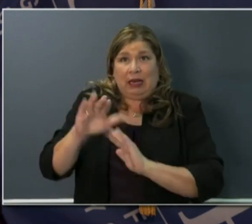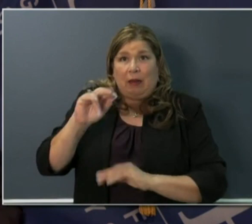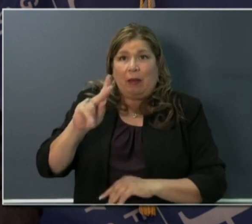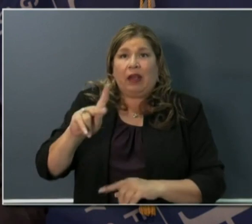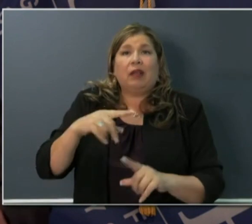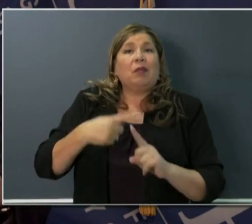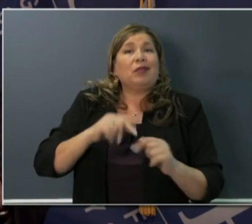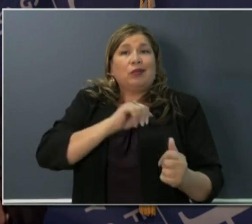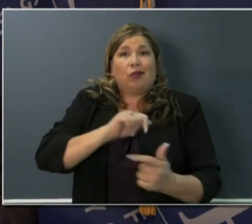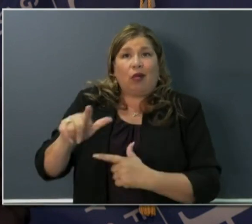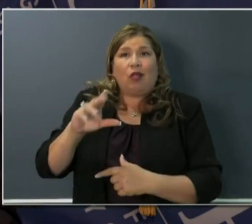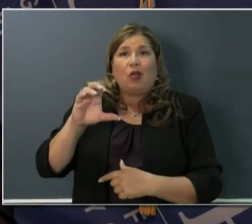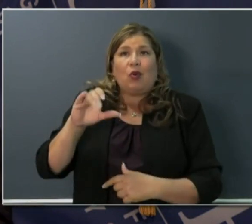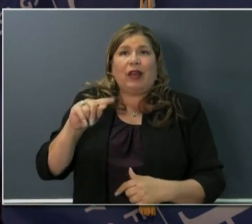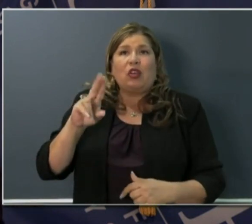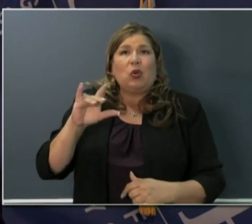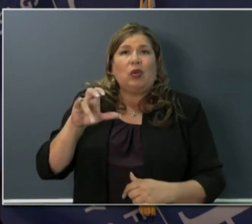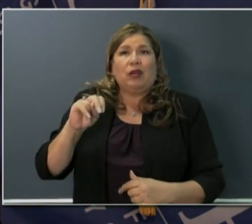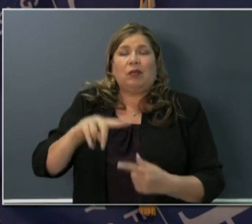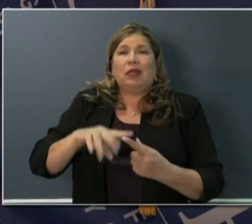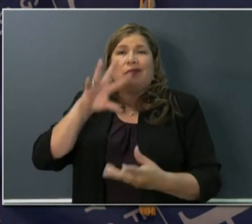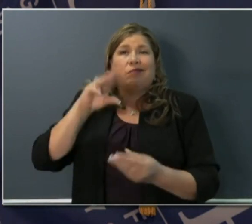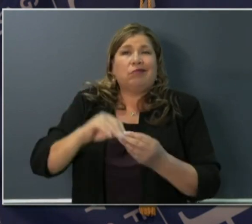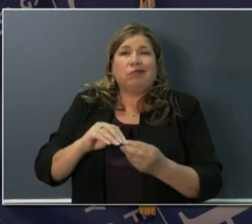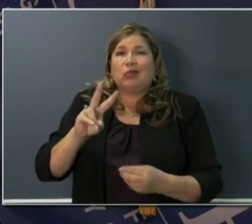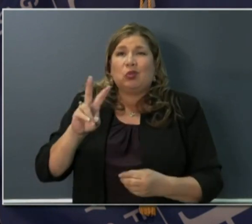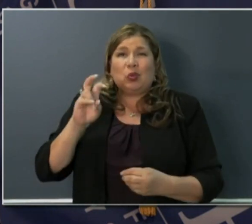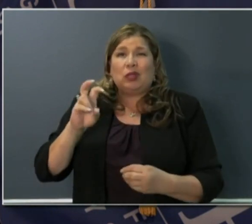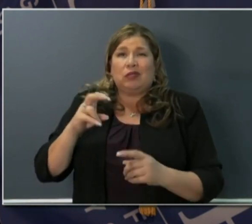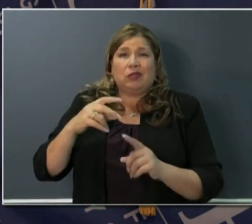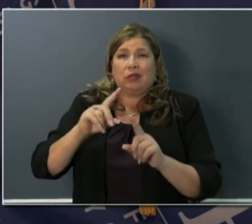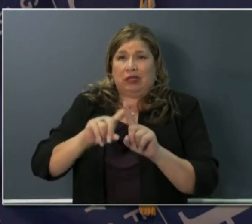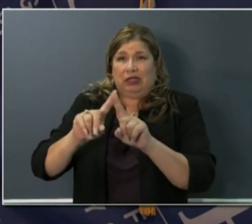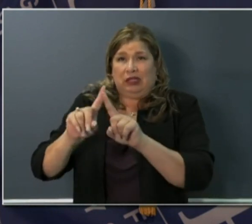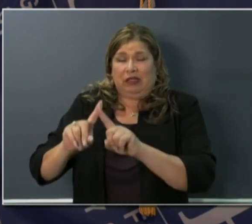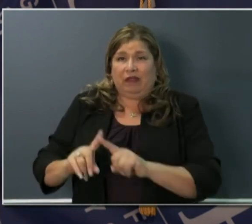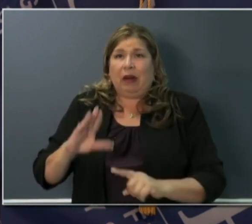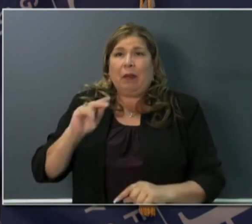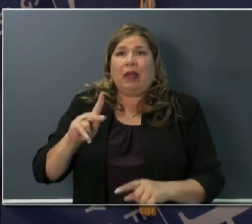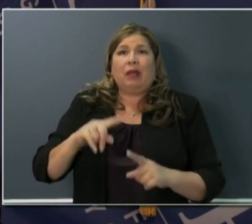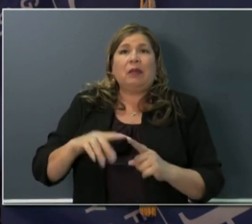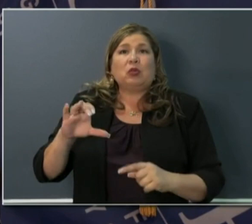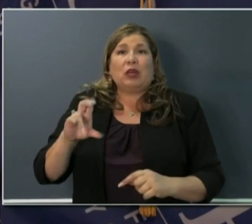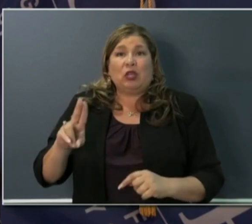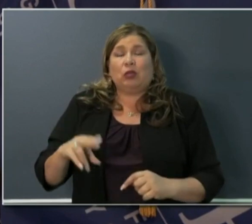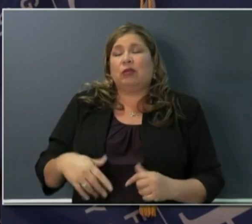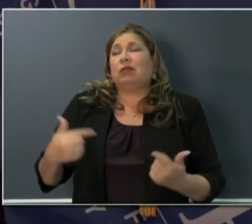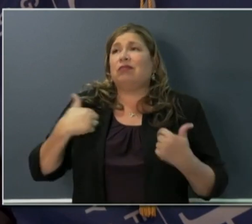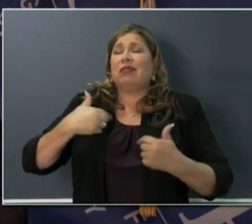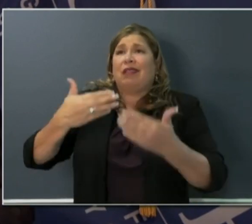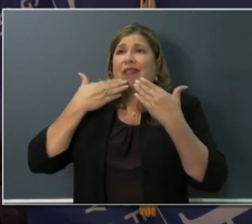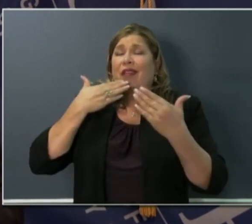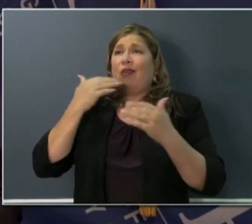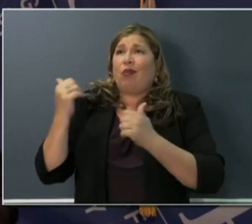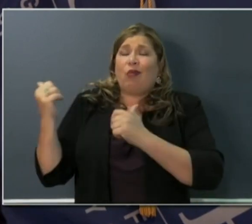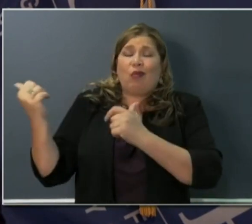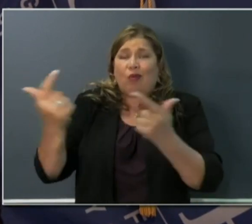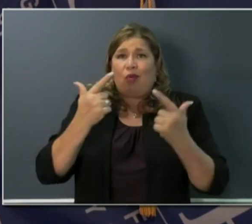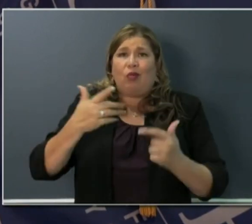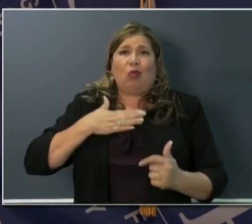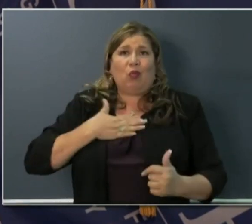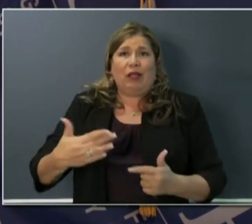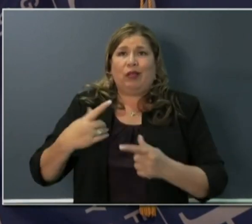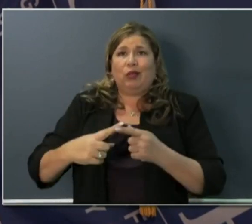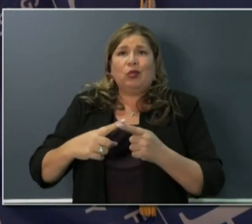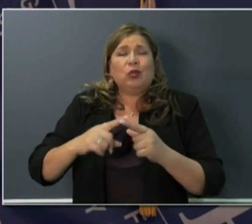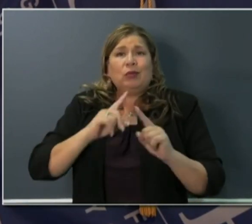credit unions counting 200 plus. And so I want to just compliment them for their willingness to engage us and